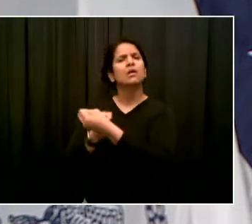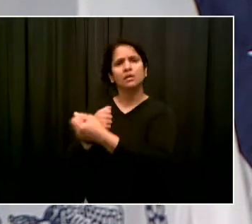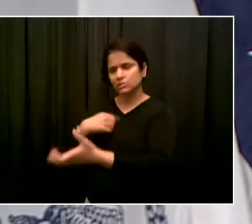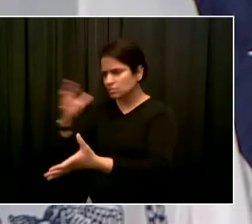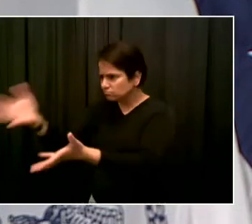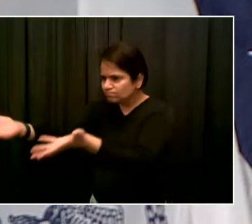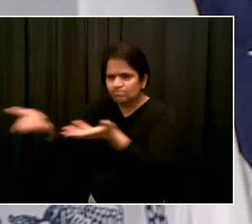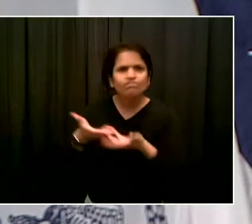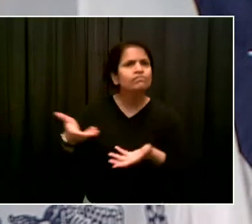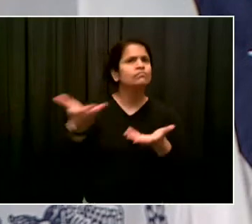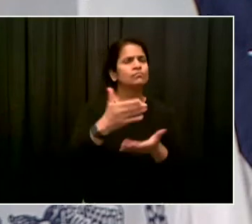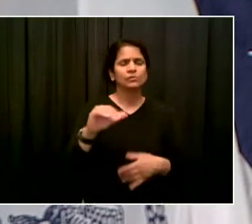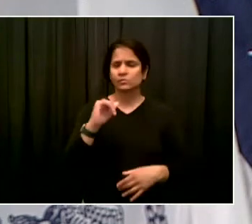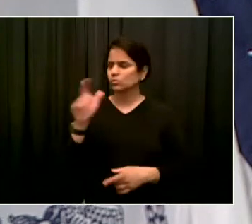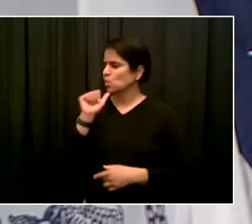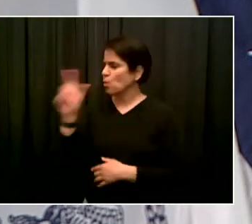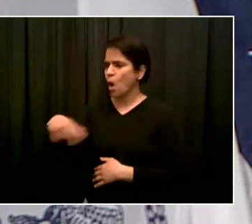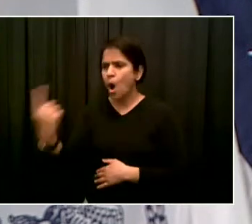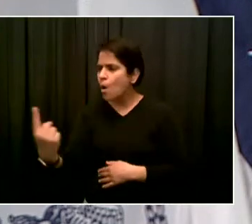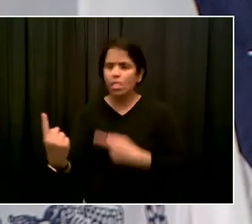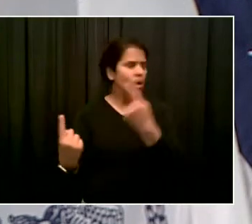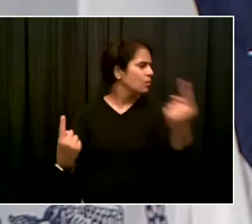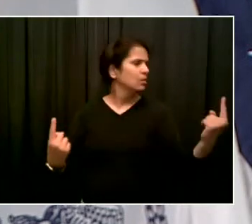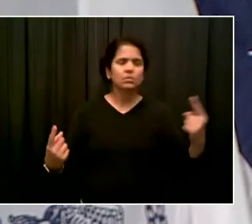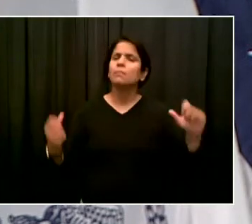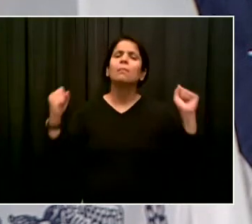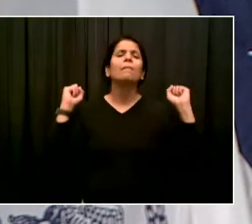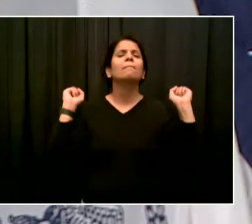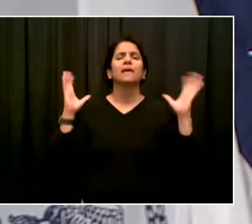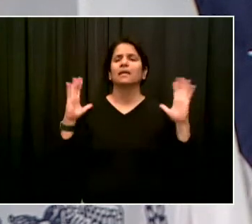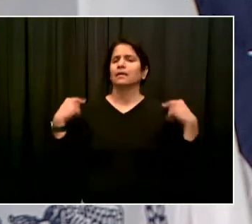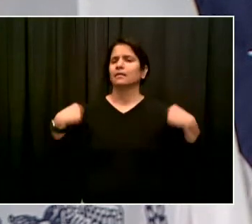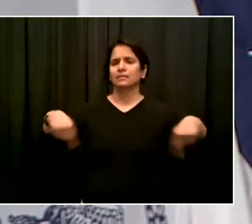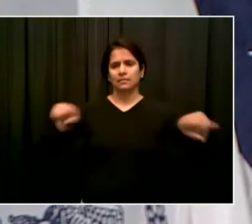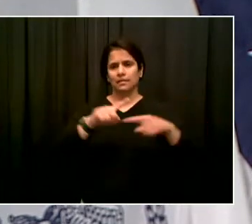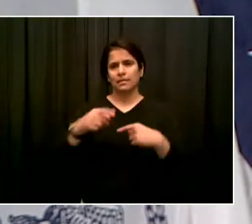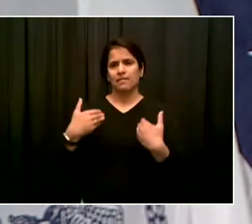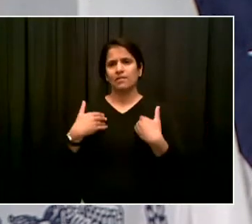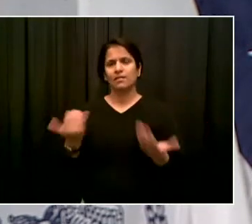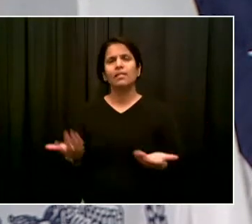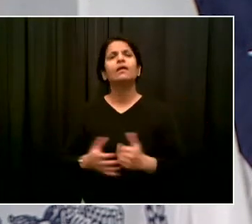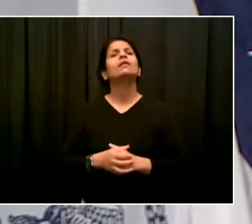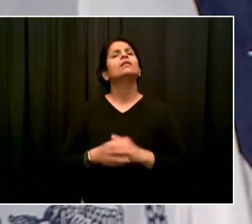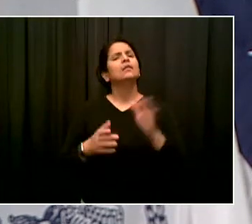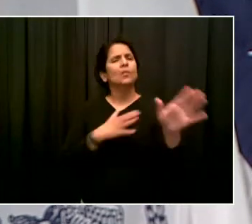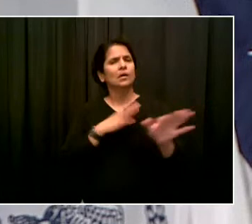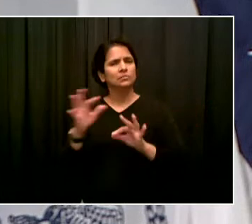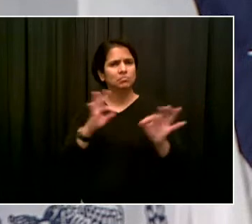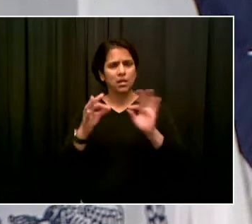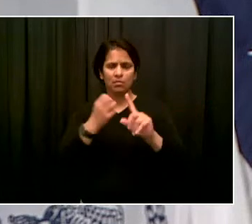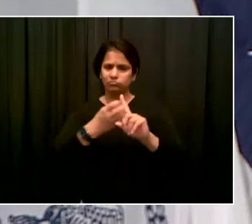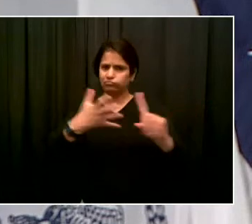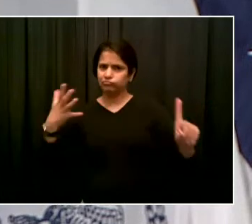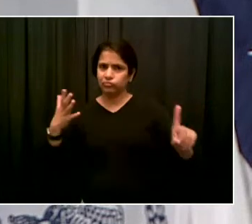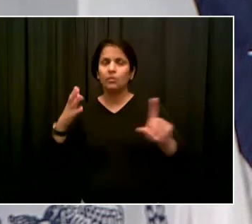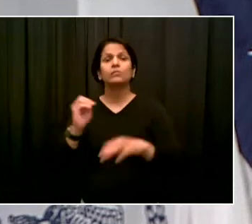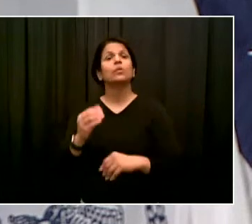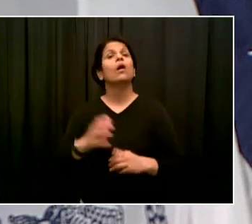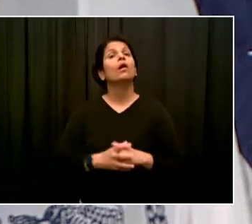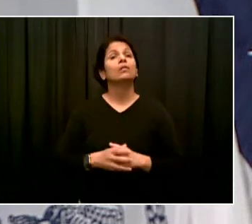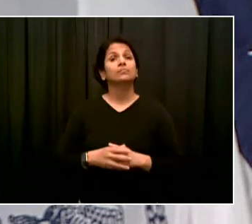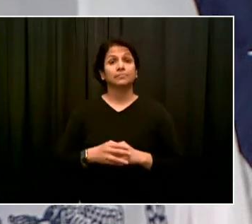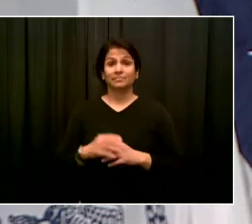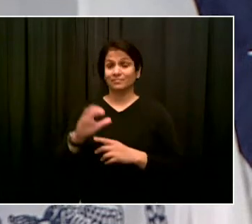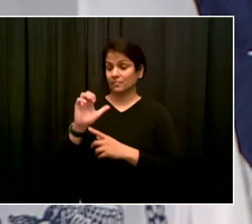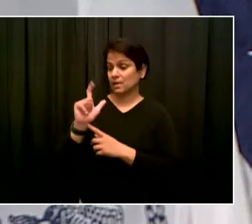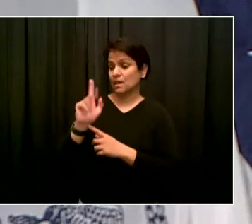health challenge. We want to show you how this works, why these clubhouses have been an important part of helping people with serious